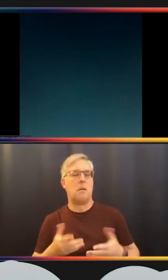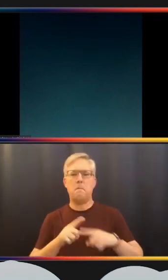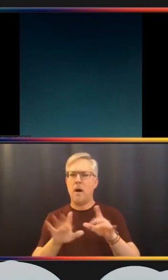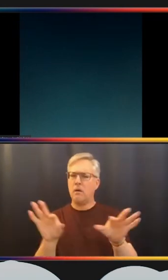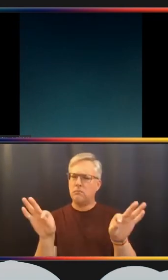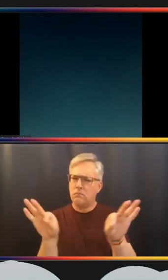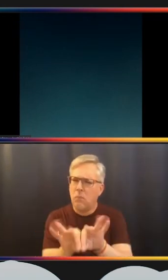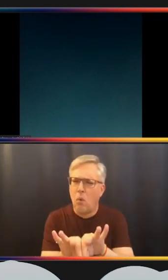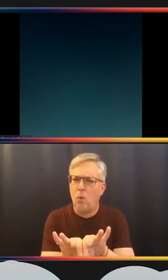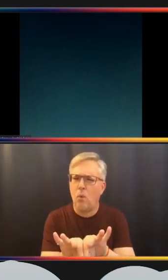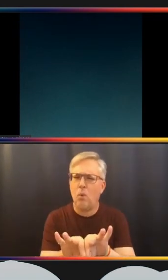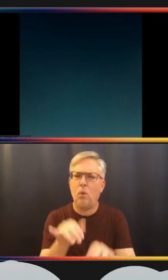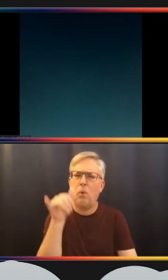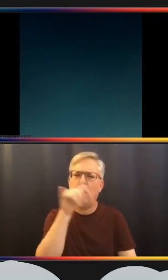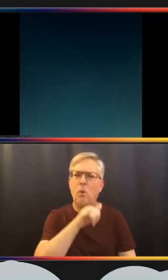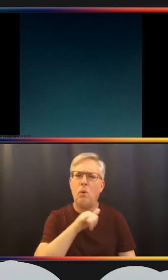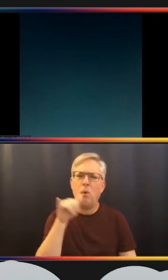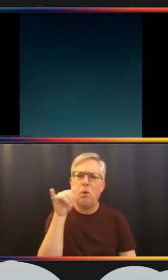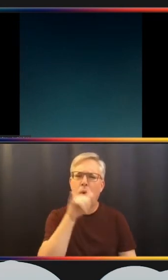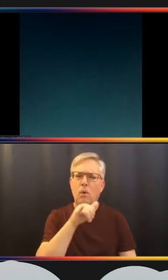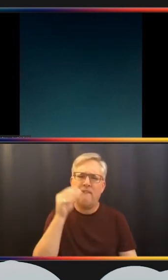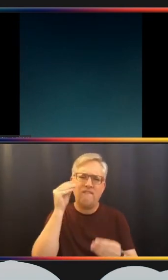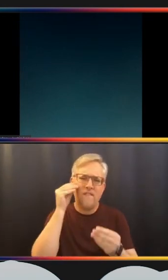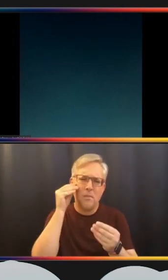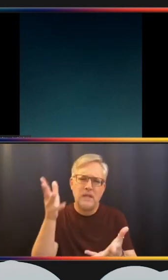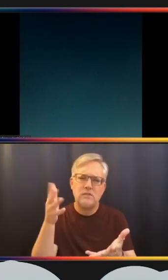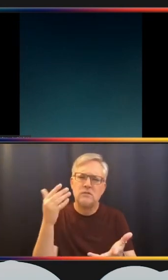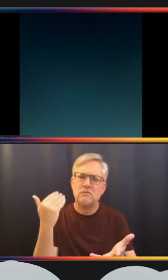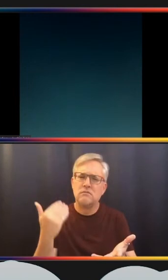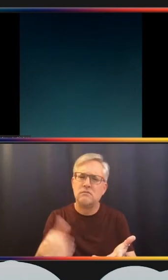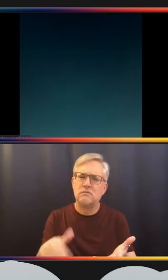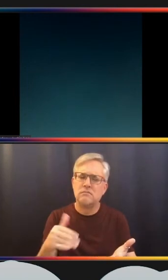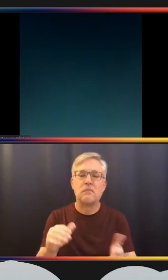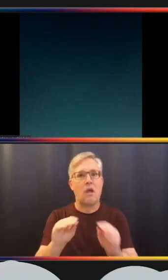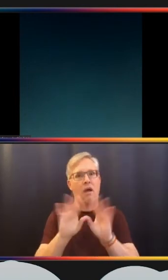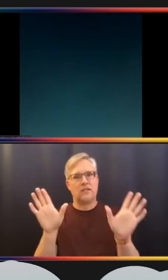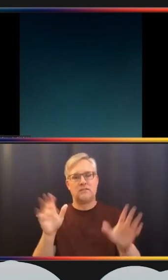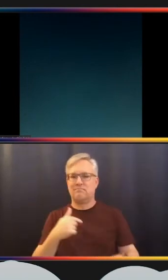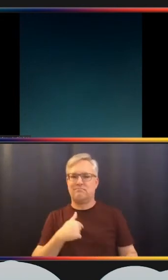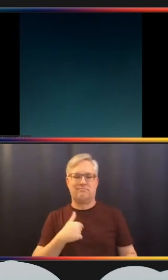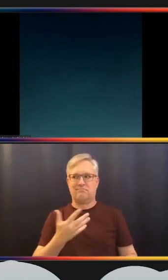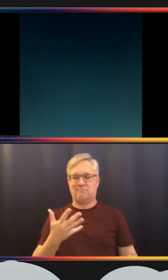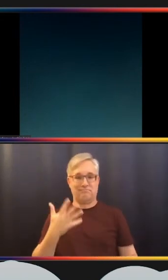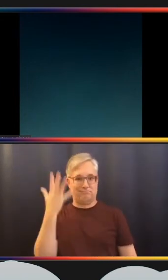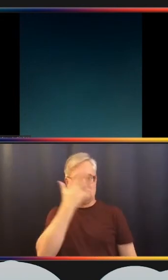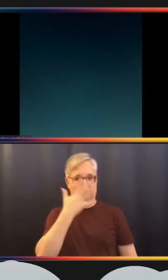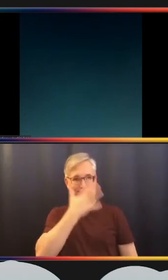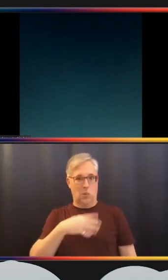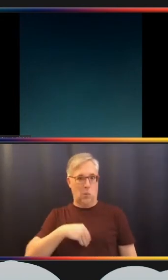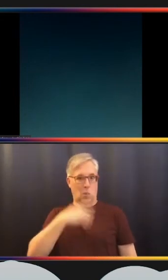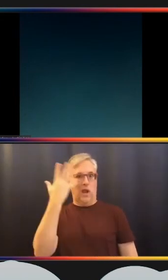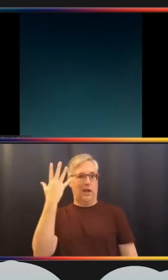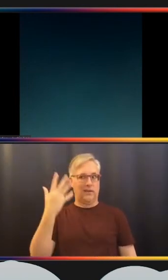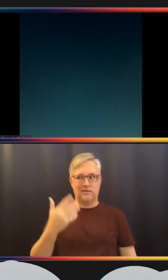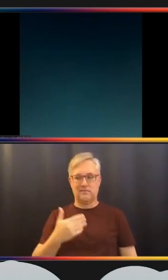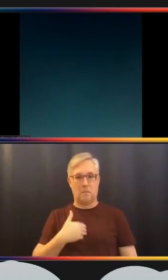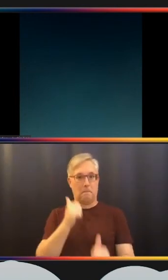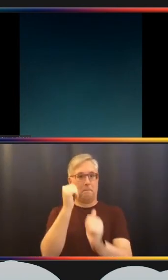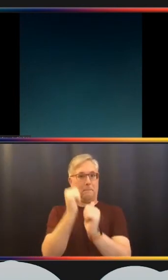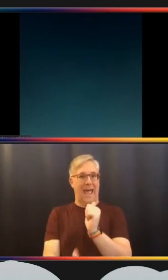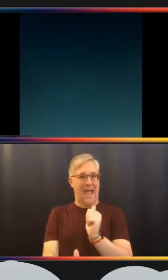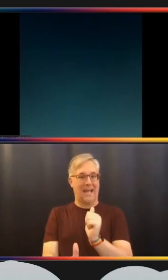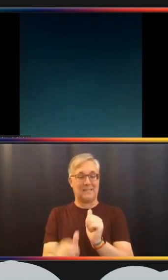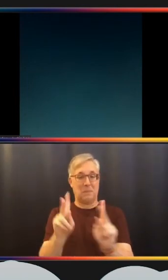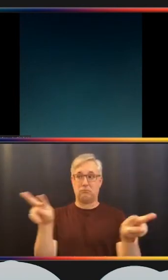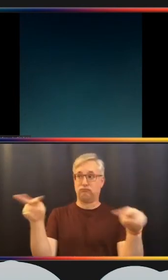super informative. Especially, I obviously have a ton of white passing privilege, and I think it's really important that we understand